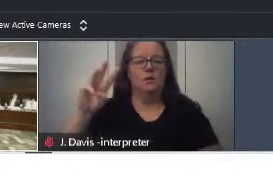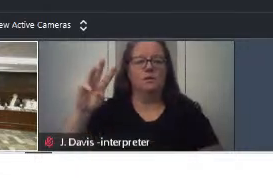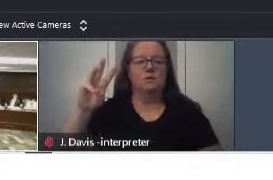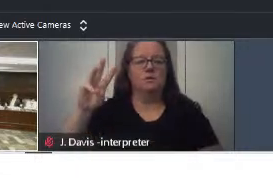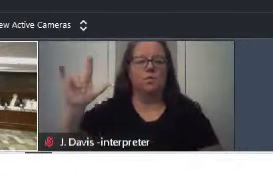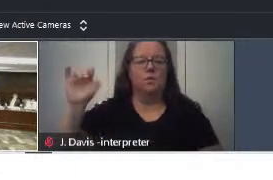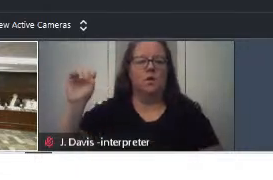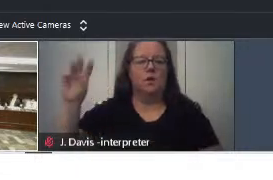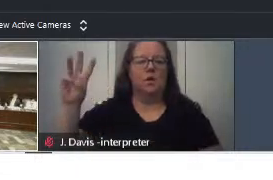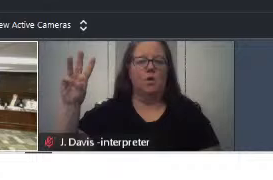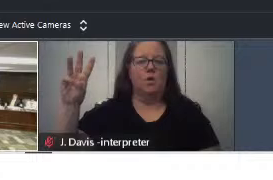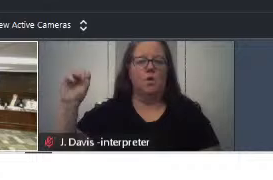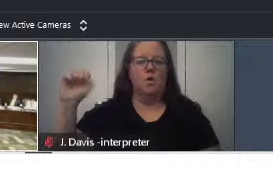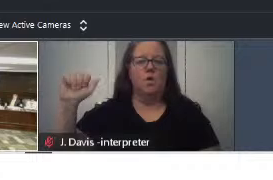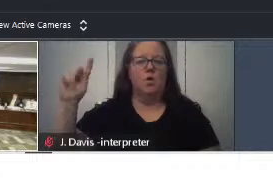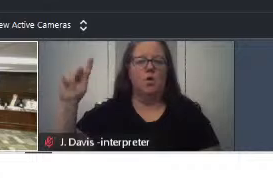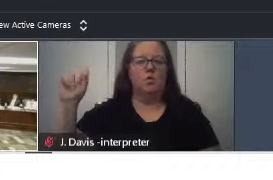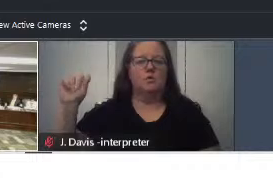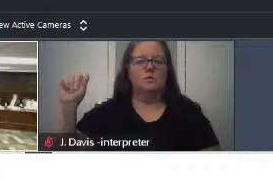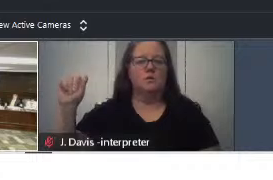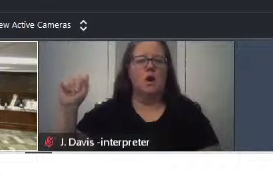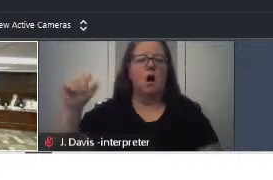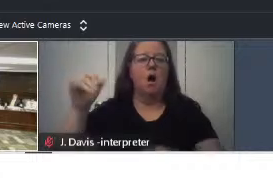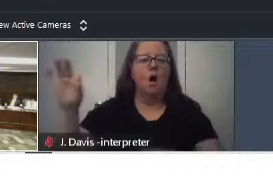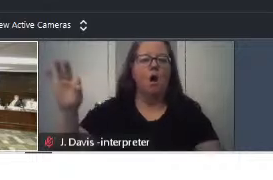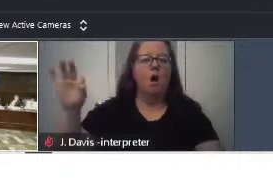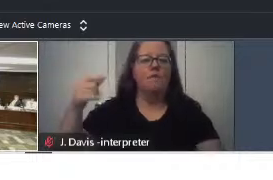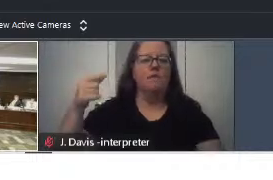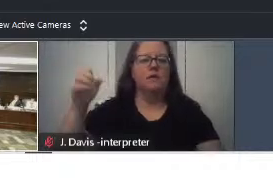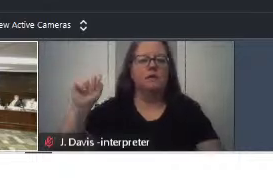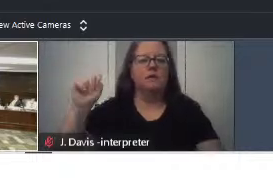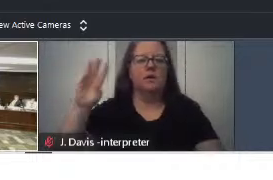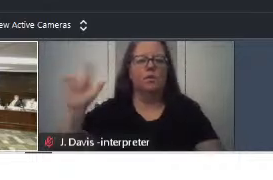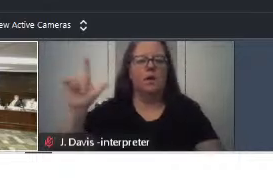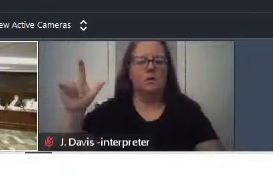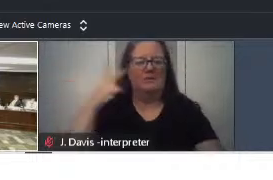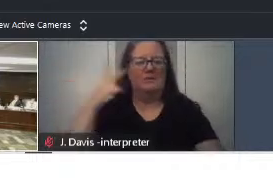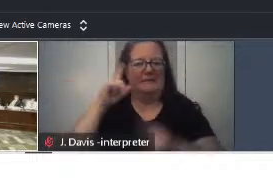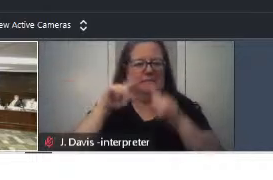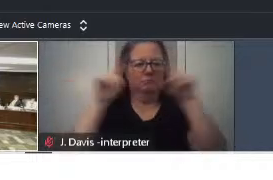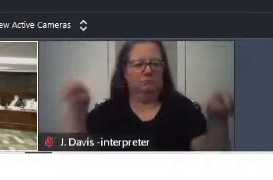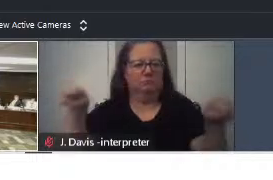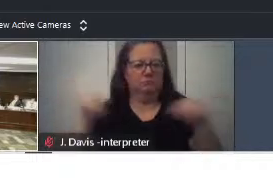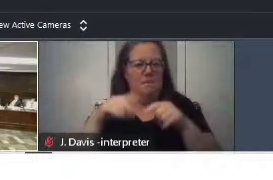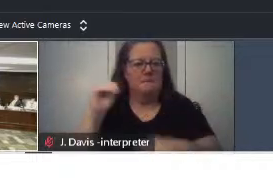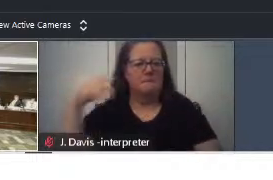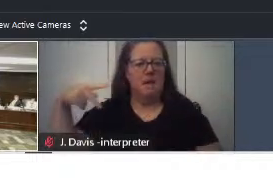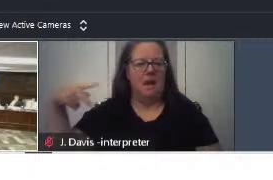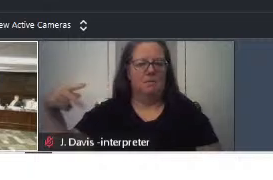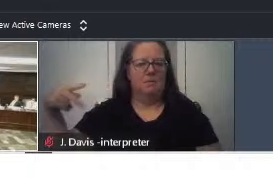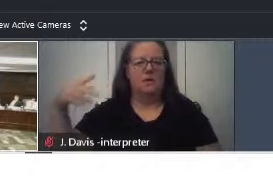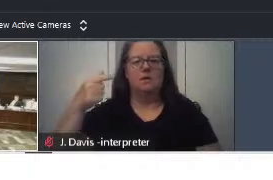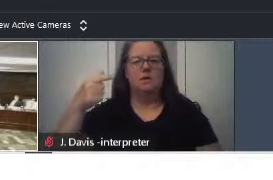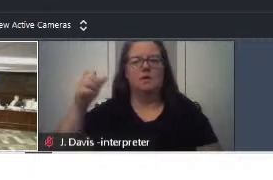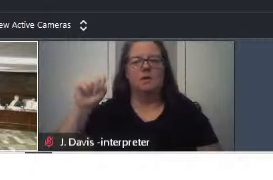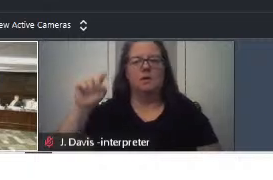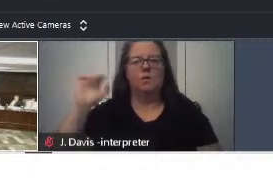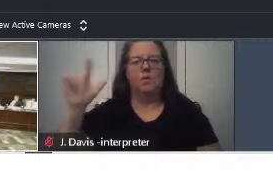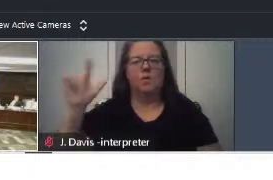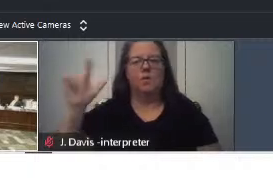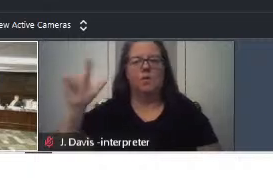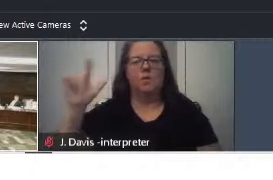off Getwell. Here we see on our map, the Getwell Road is on the